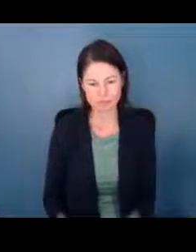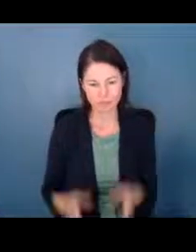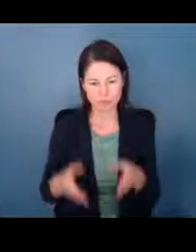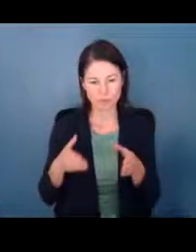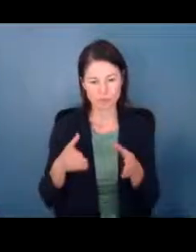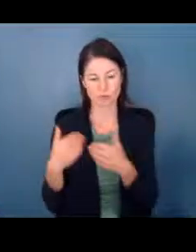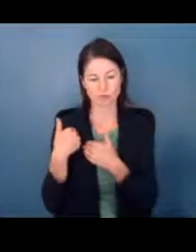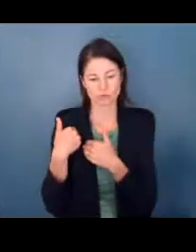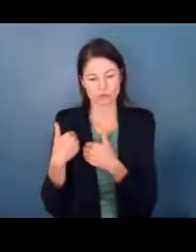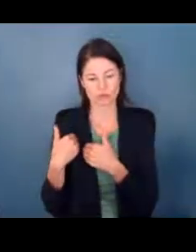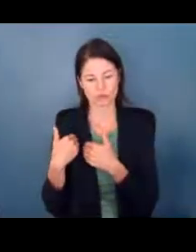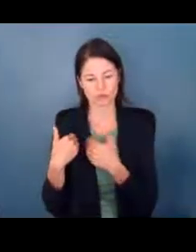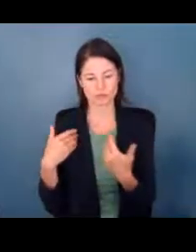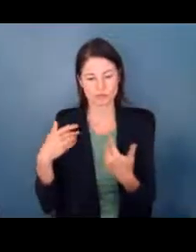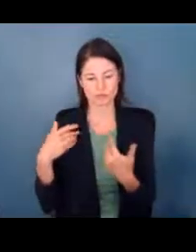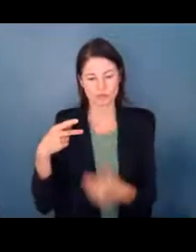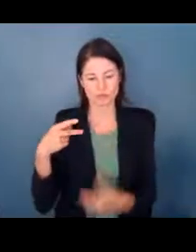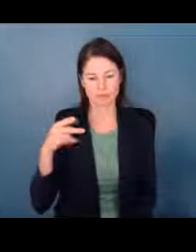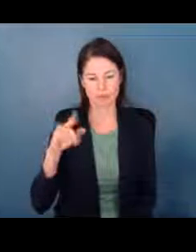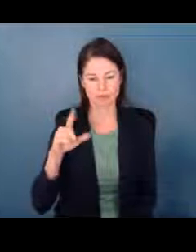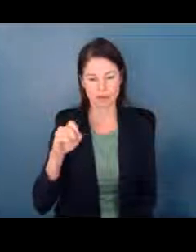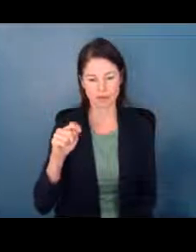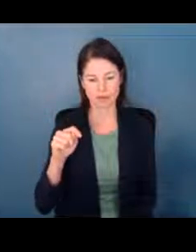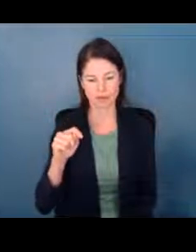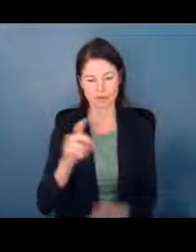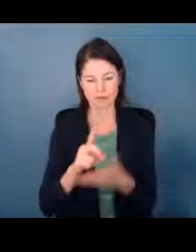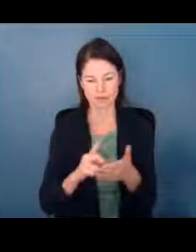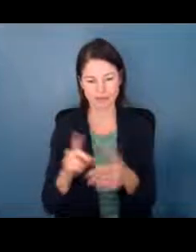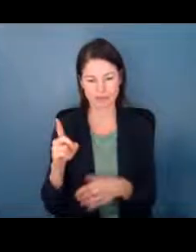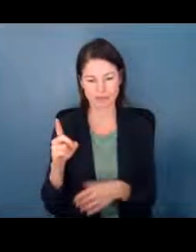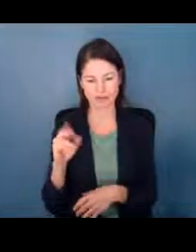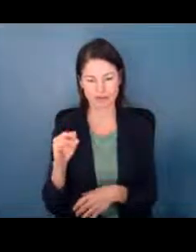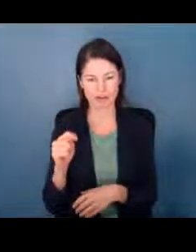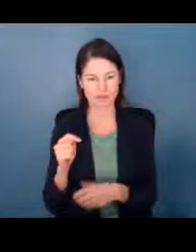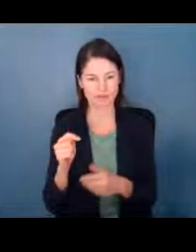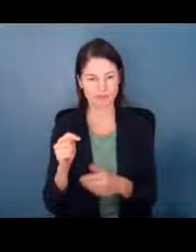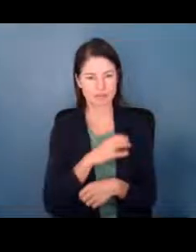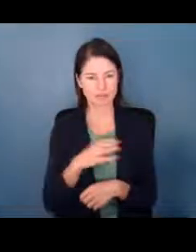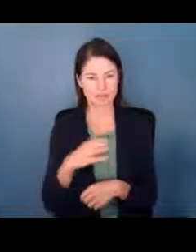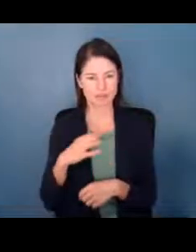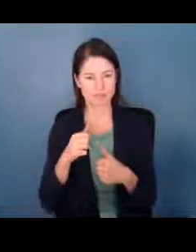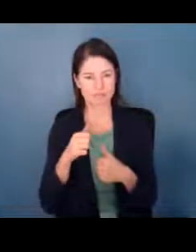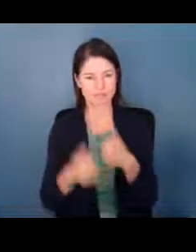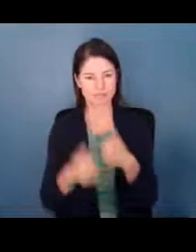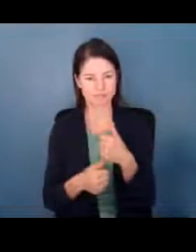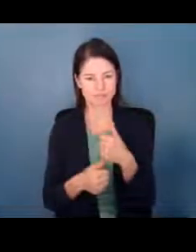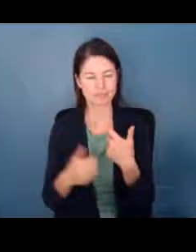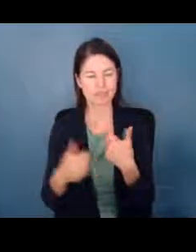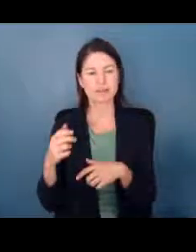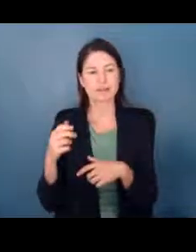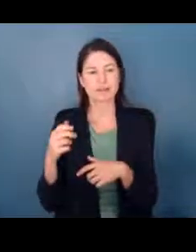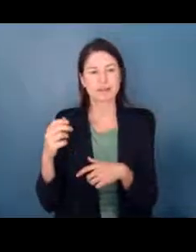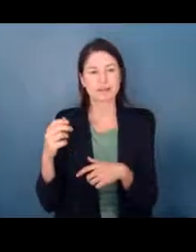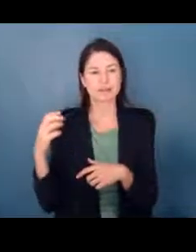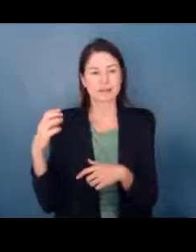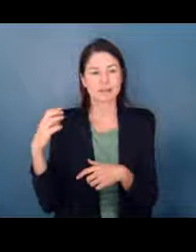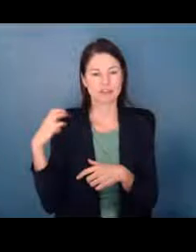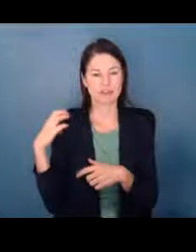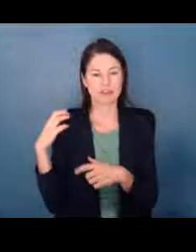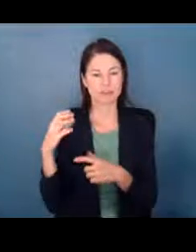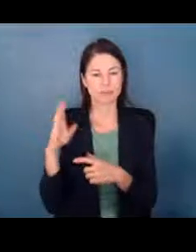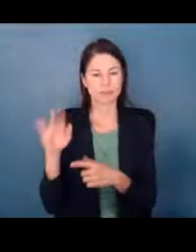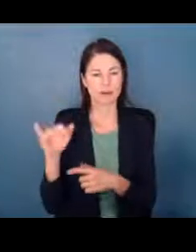that functions like a subcommittee of the TAC of the commission and is chaired by Commissioner Liu, they're